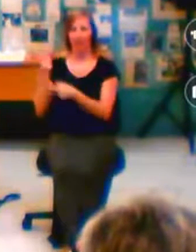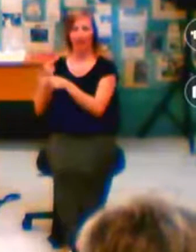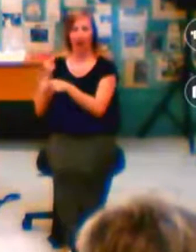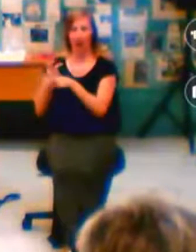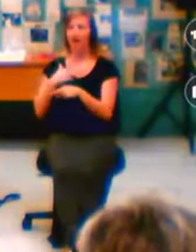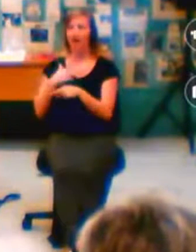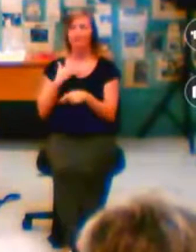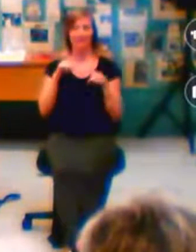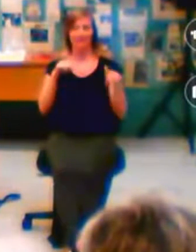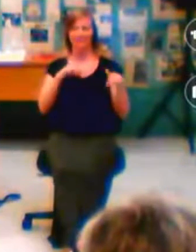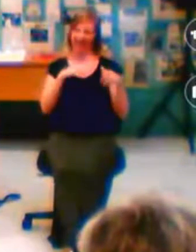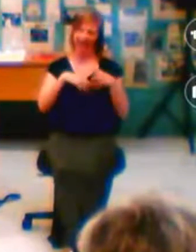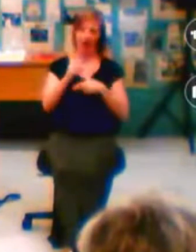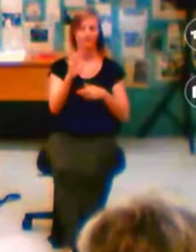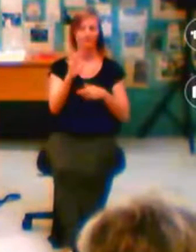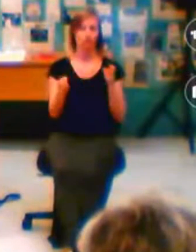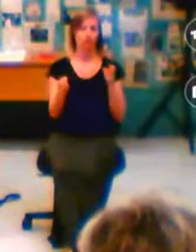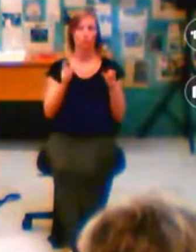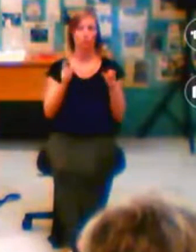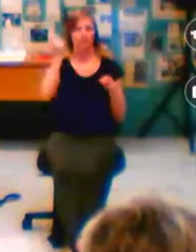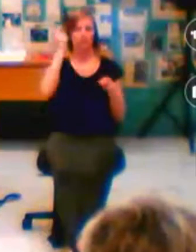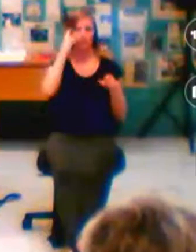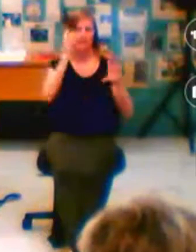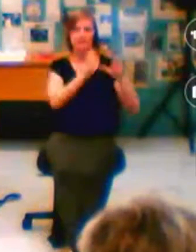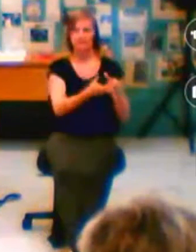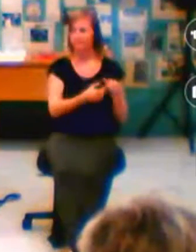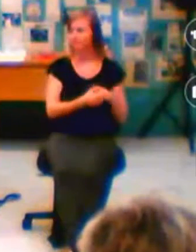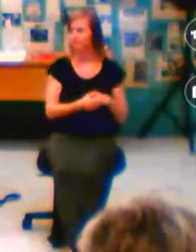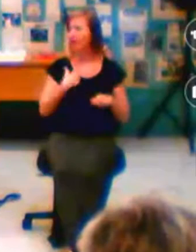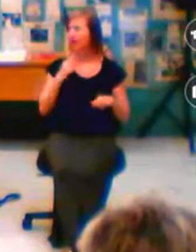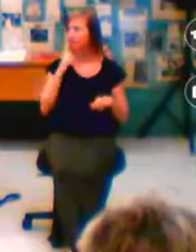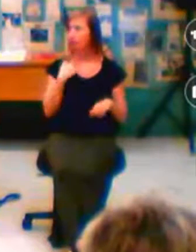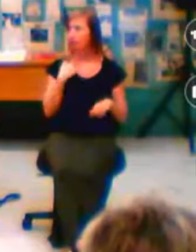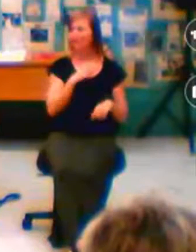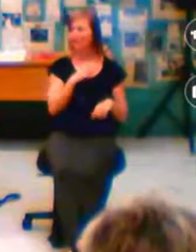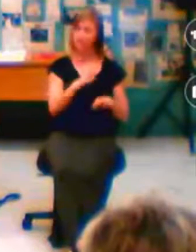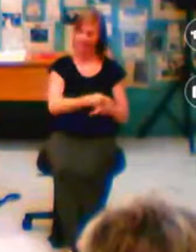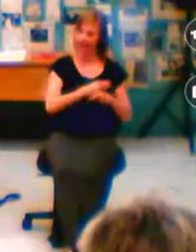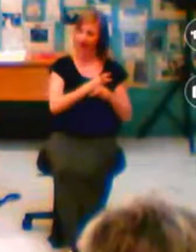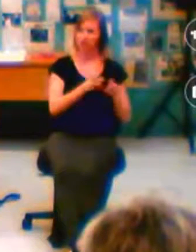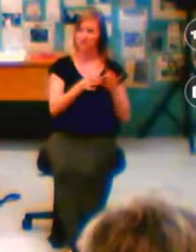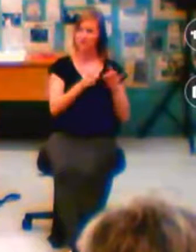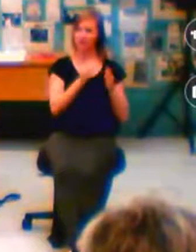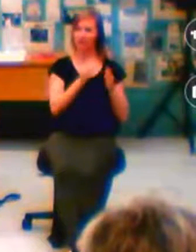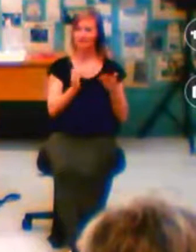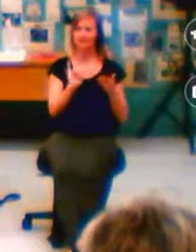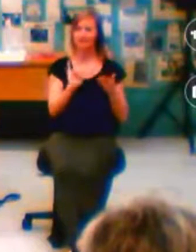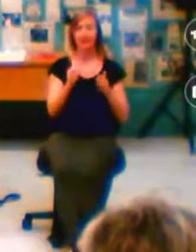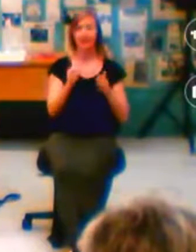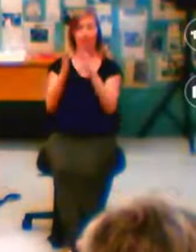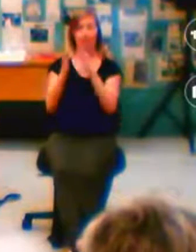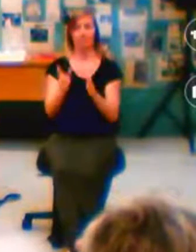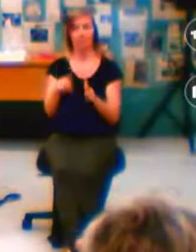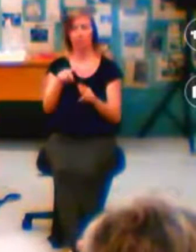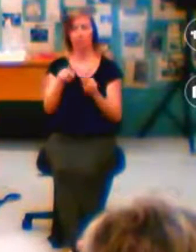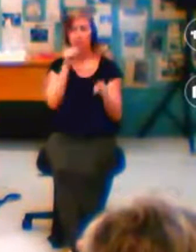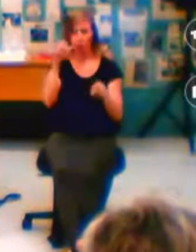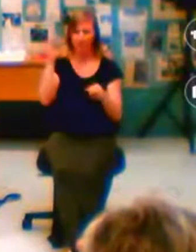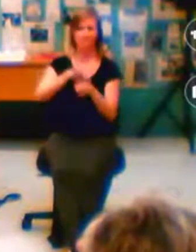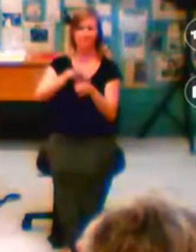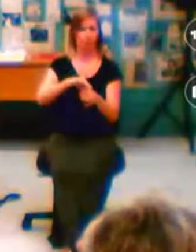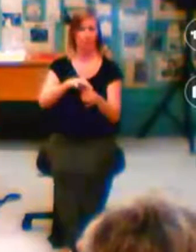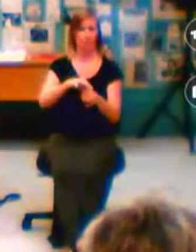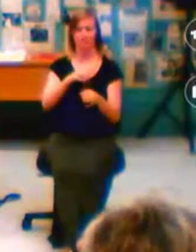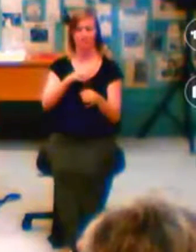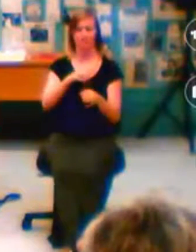the election requirements, to me, are some of the scariest things in the whole amendment. Forget the problems I have with the healthcare structure.